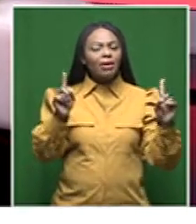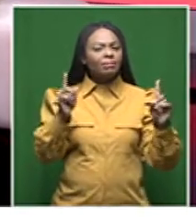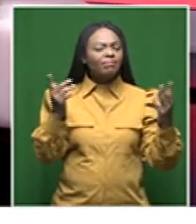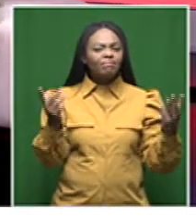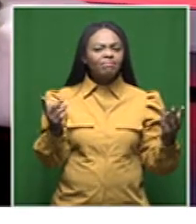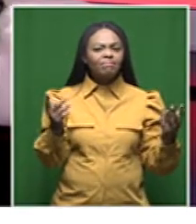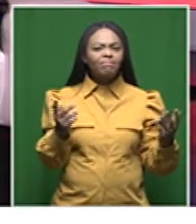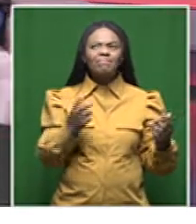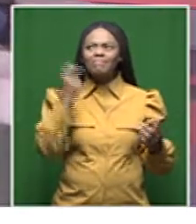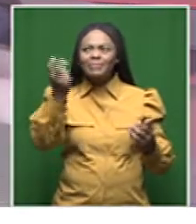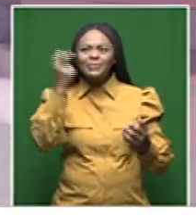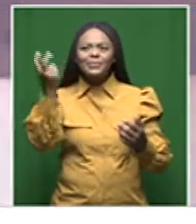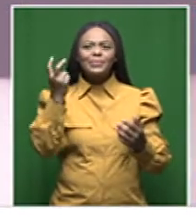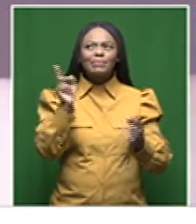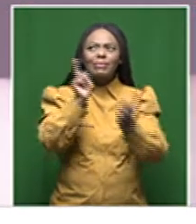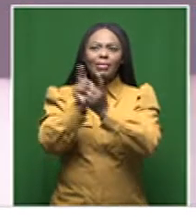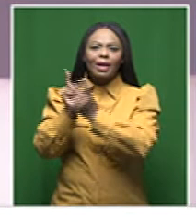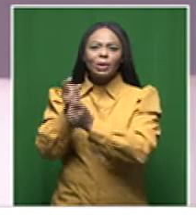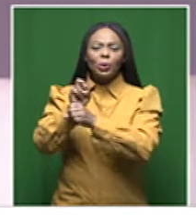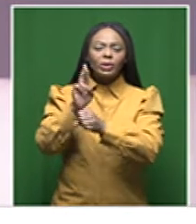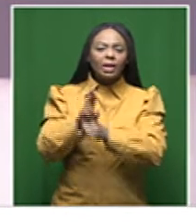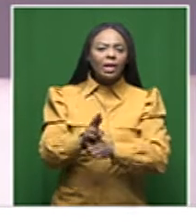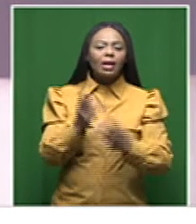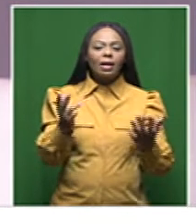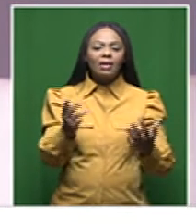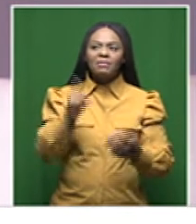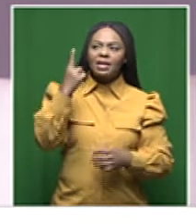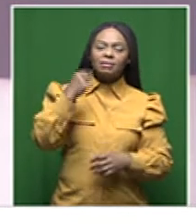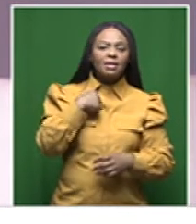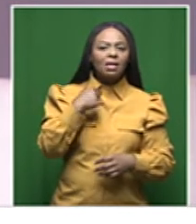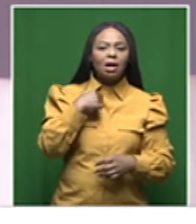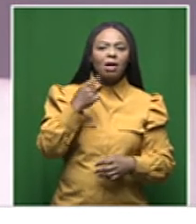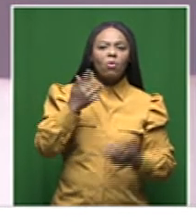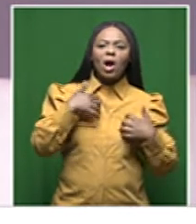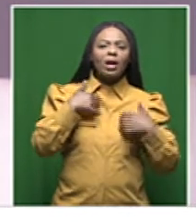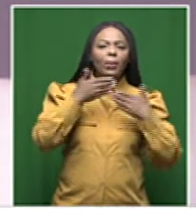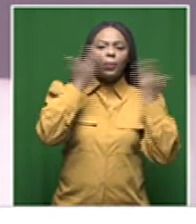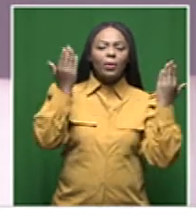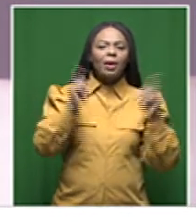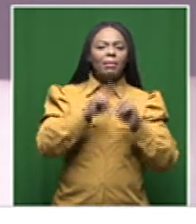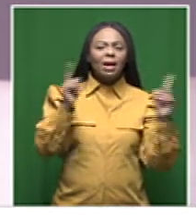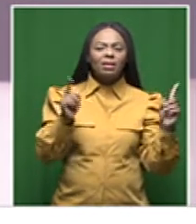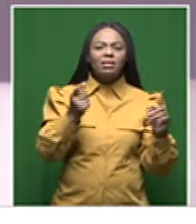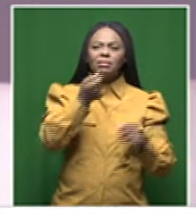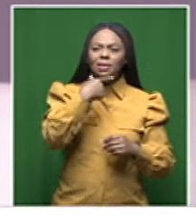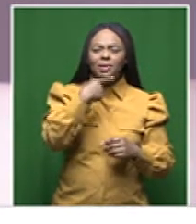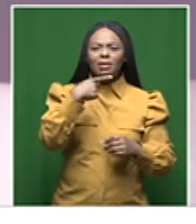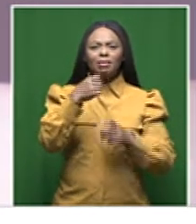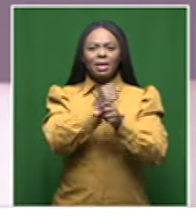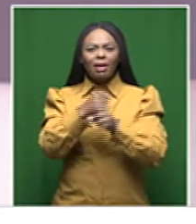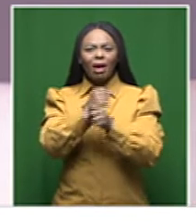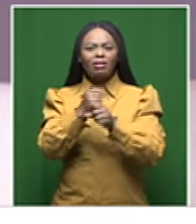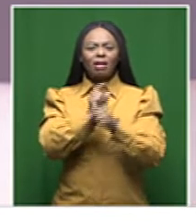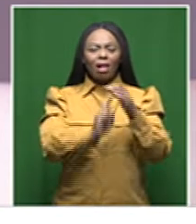seeking help, so I wasn't worried about it at first until we tried a couple of treatments, and it